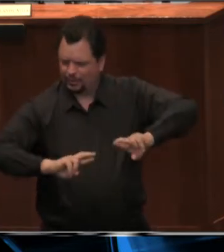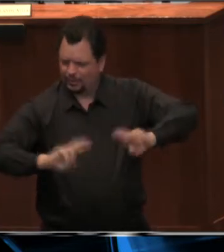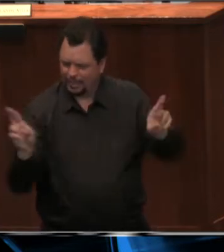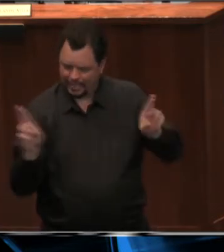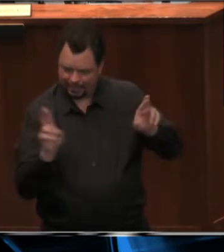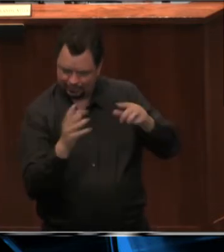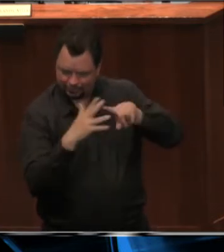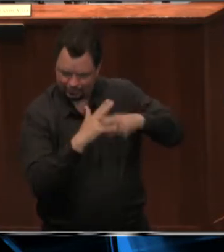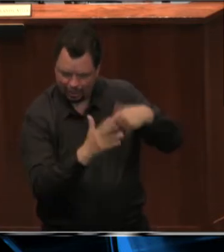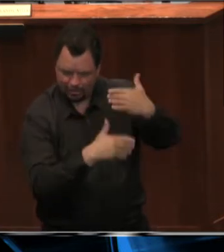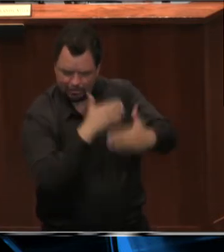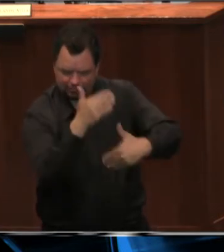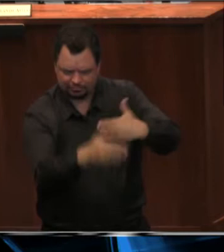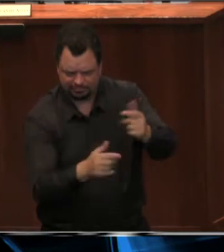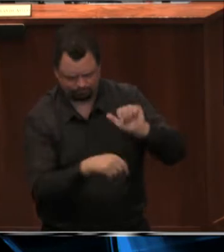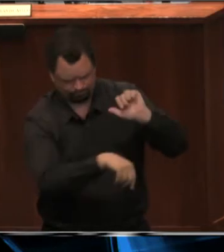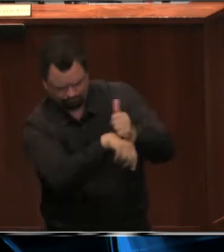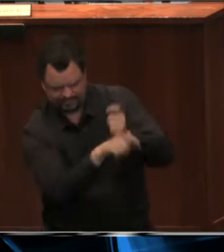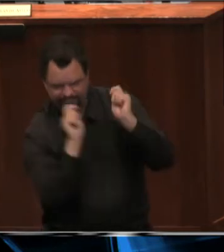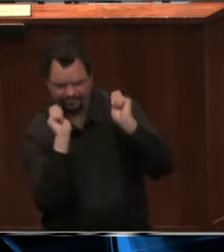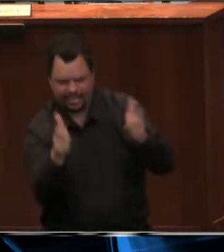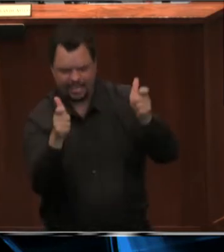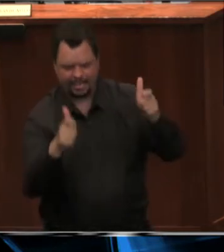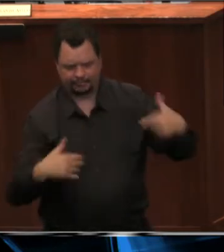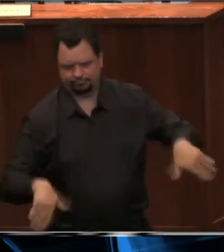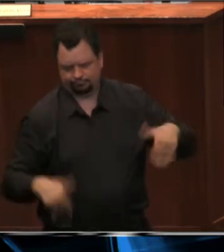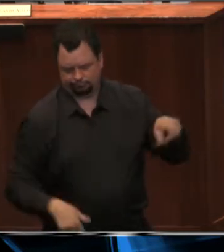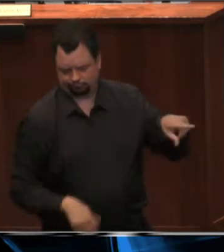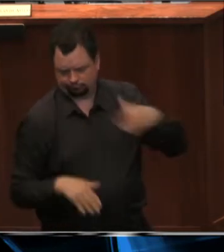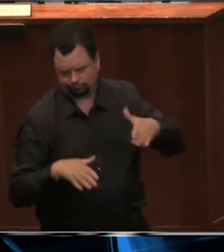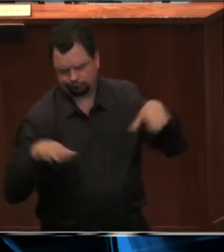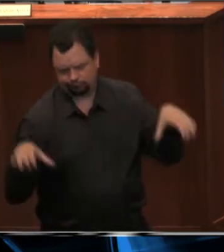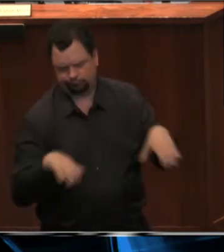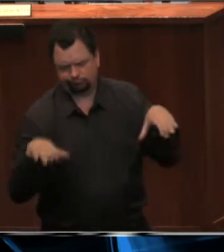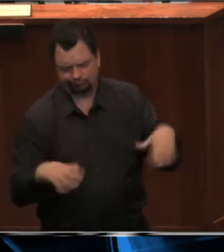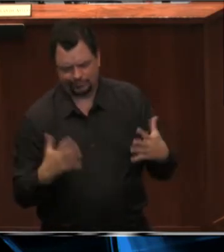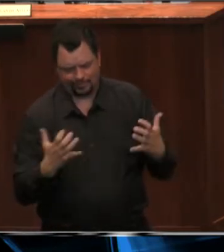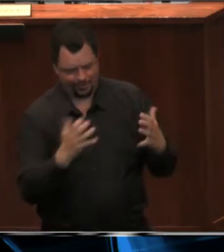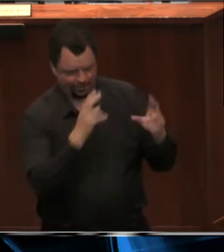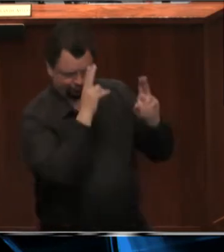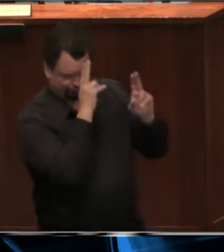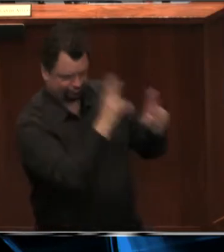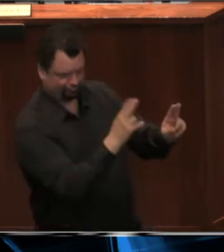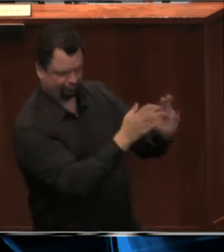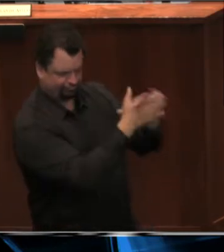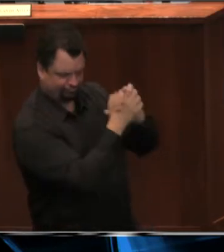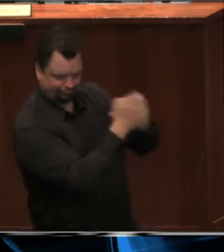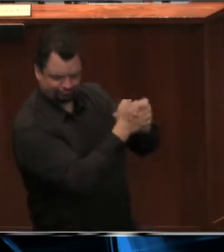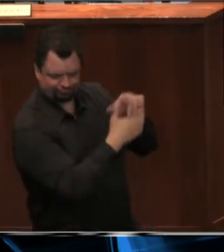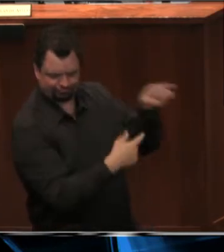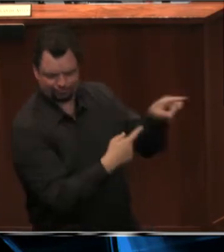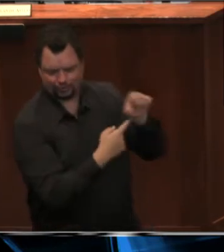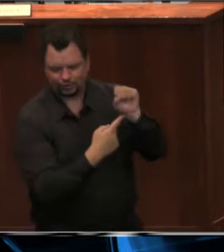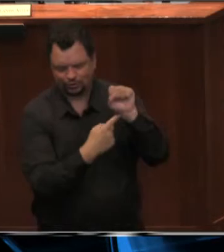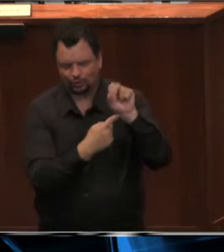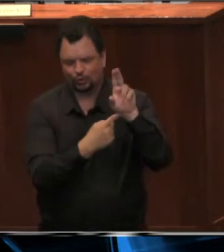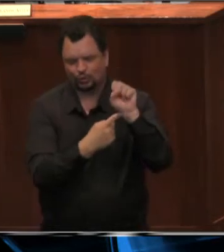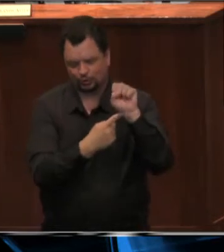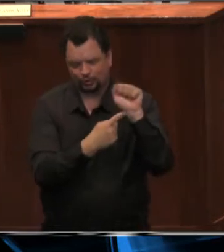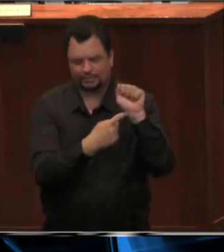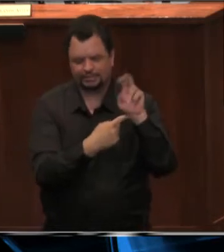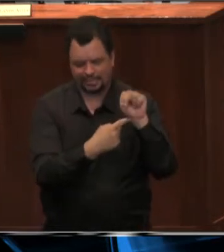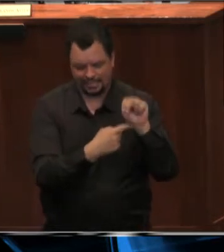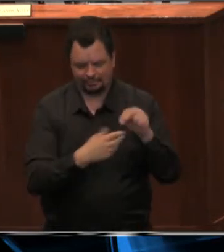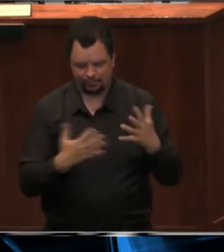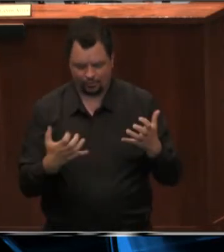I am honored to be able to congratulate Susan on that much deserved award and public recognition.